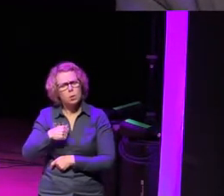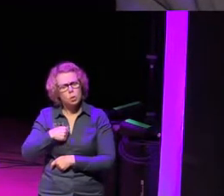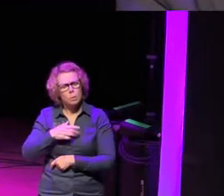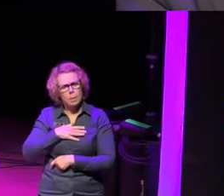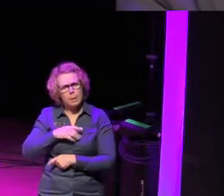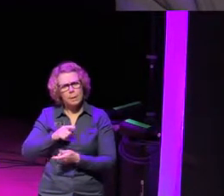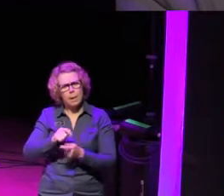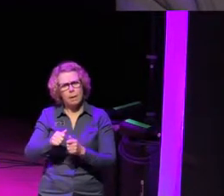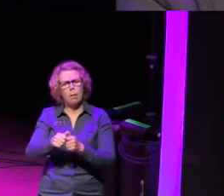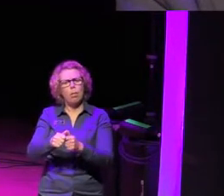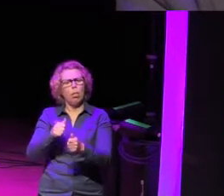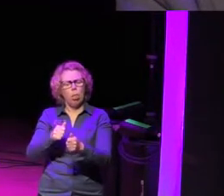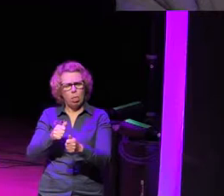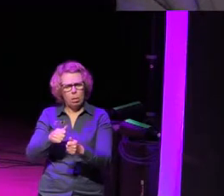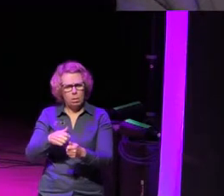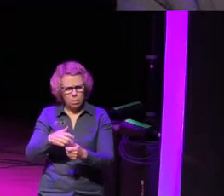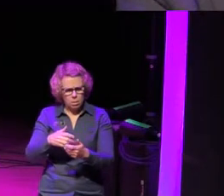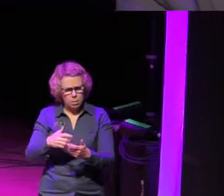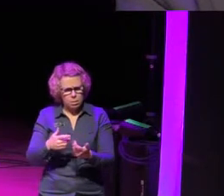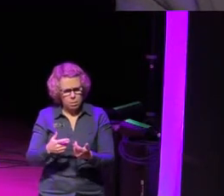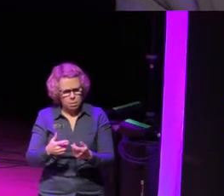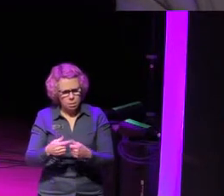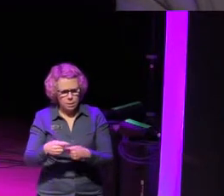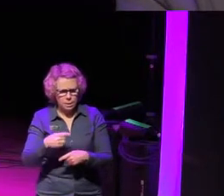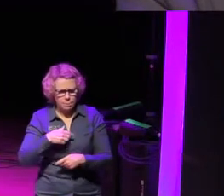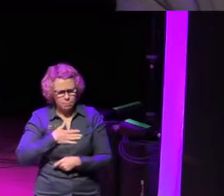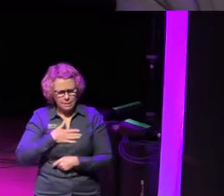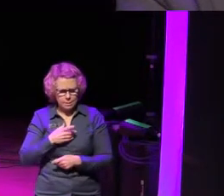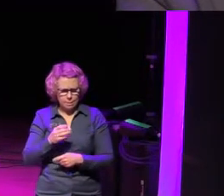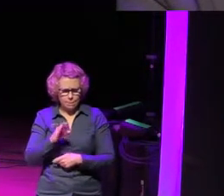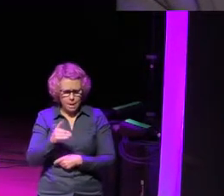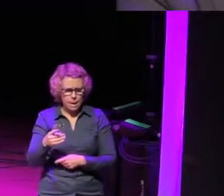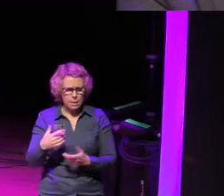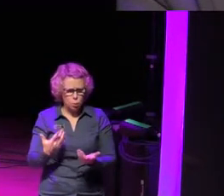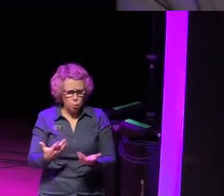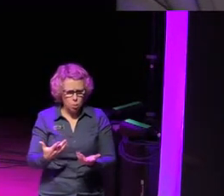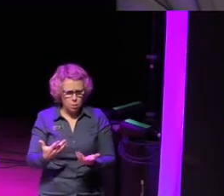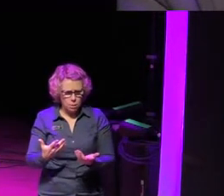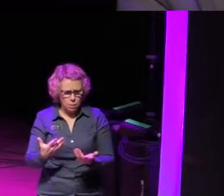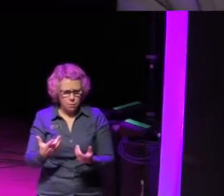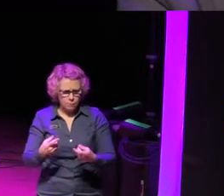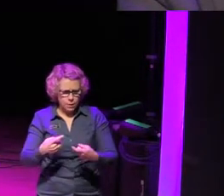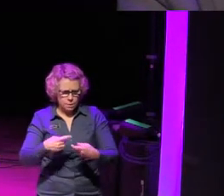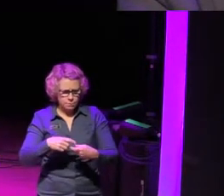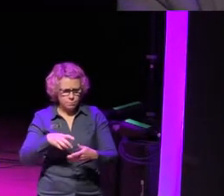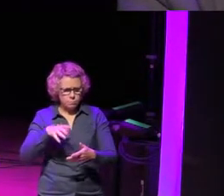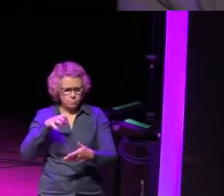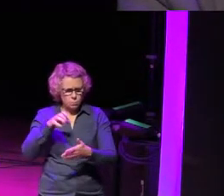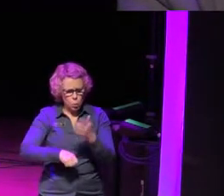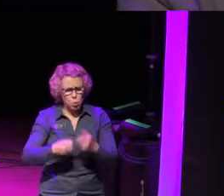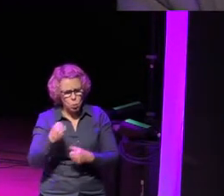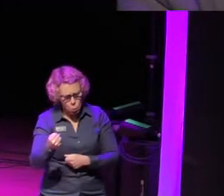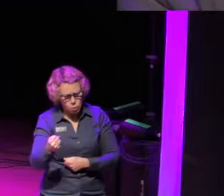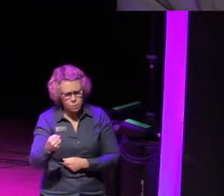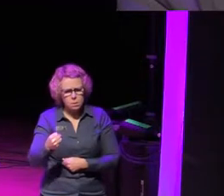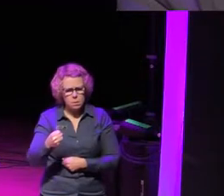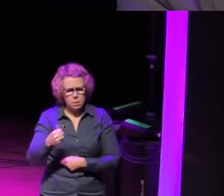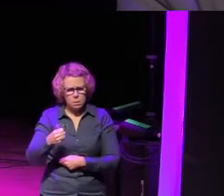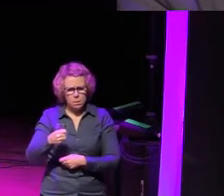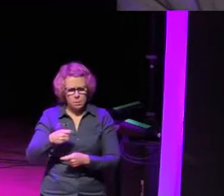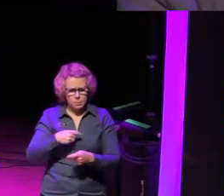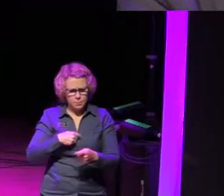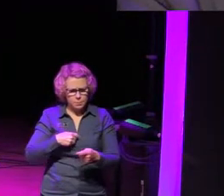case, there were death threats. There were allegations that I was a spy, but three